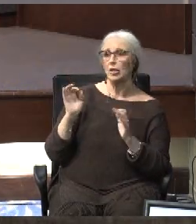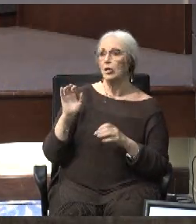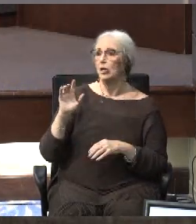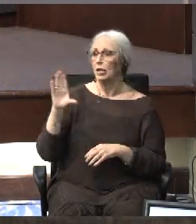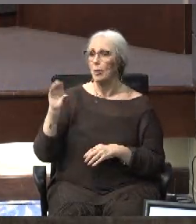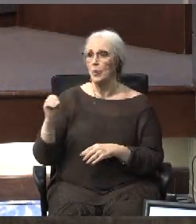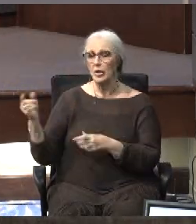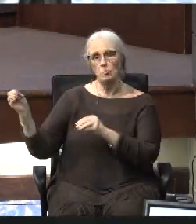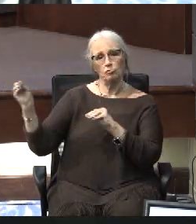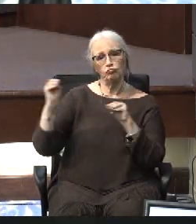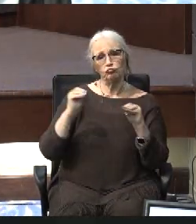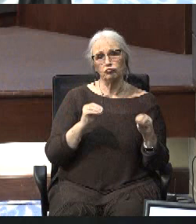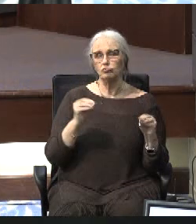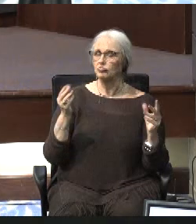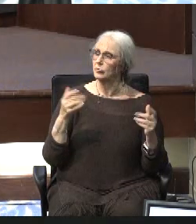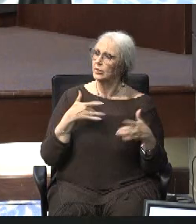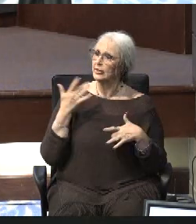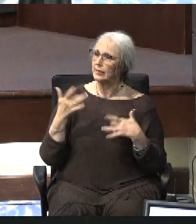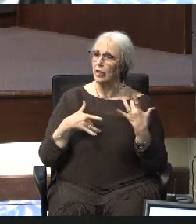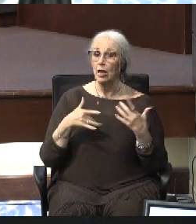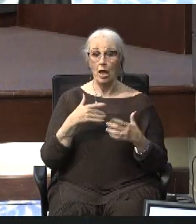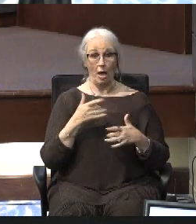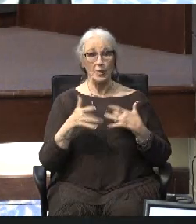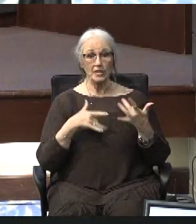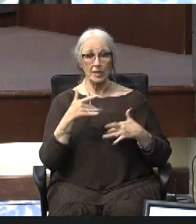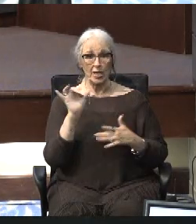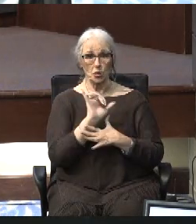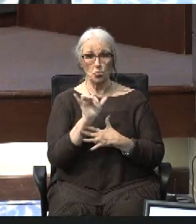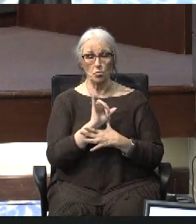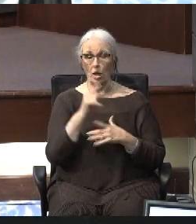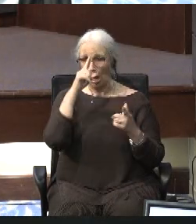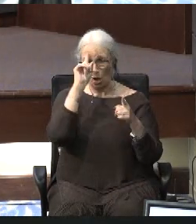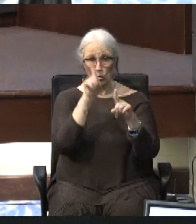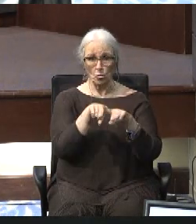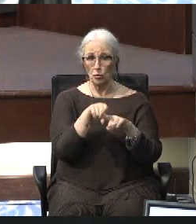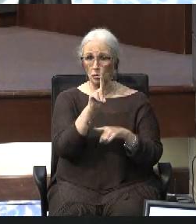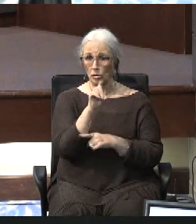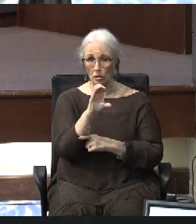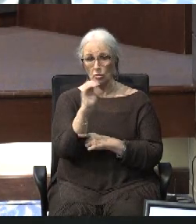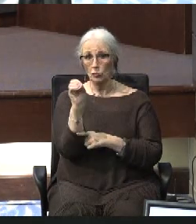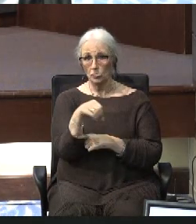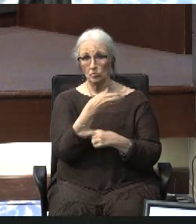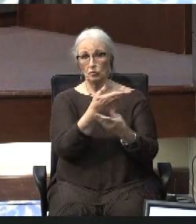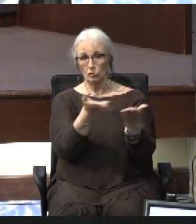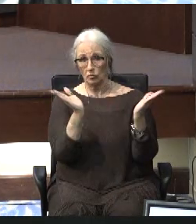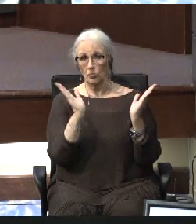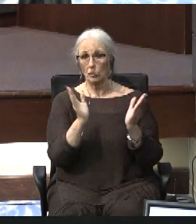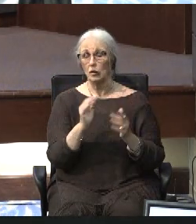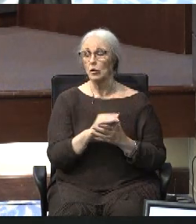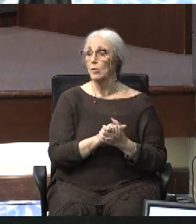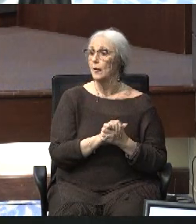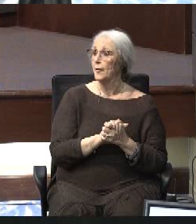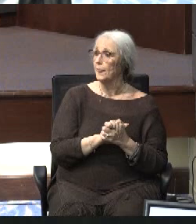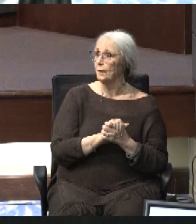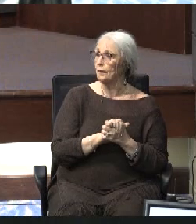community. I'm excited about this as well, and I totally agree with my council member,